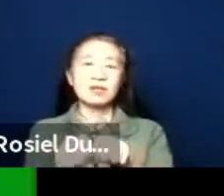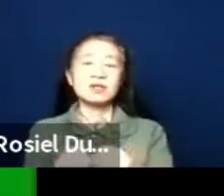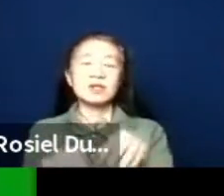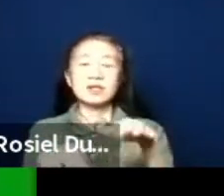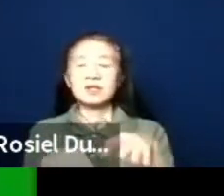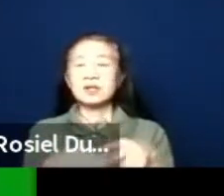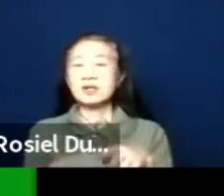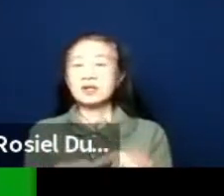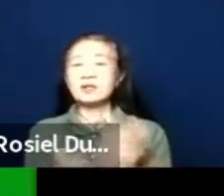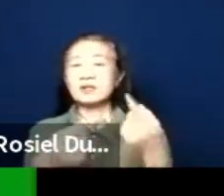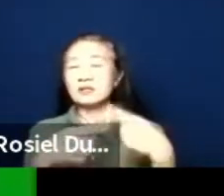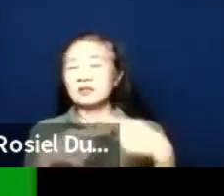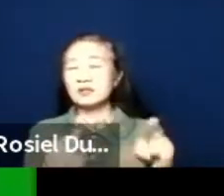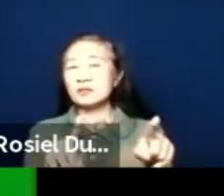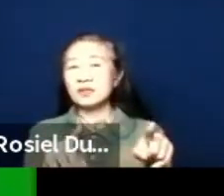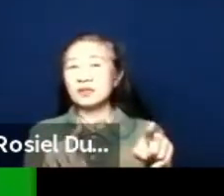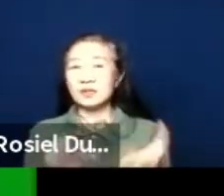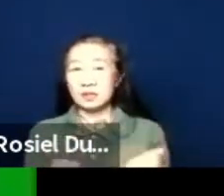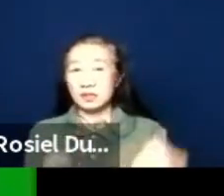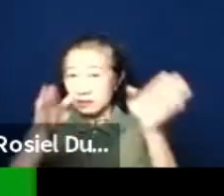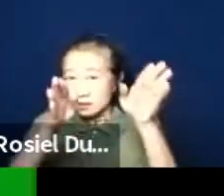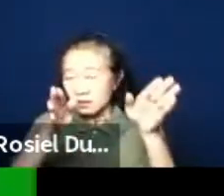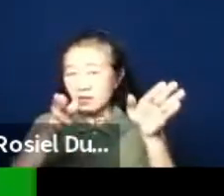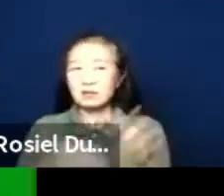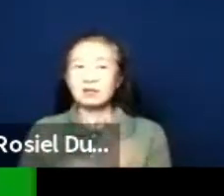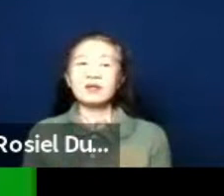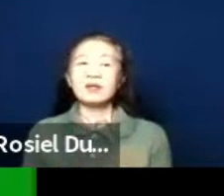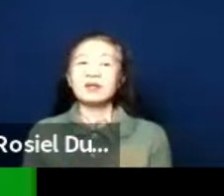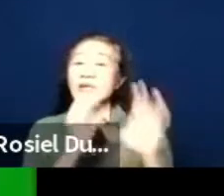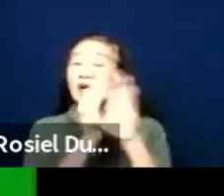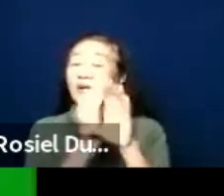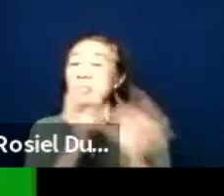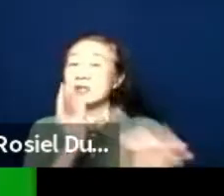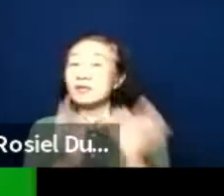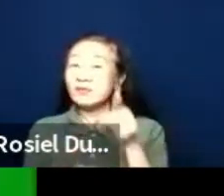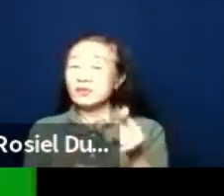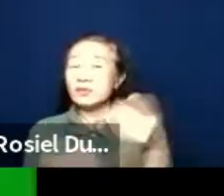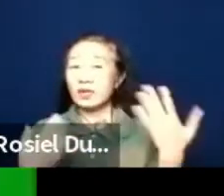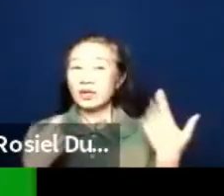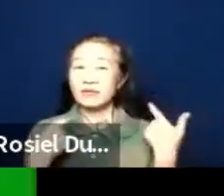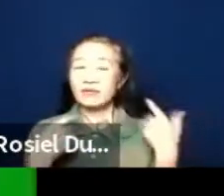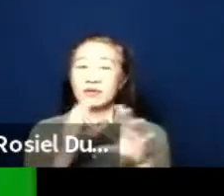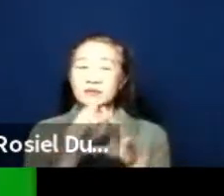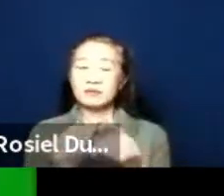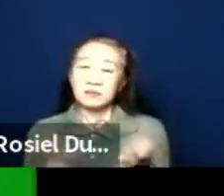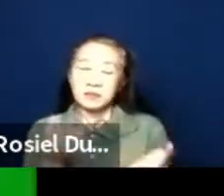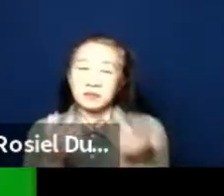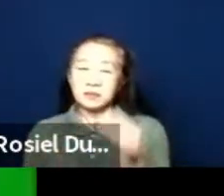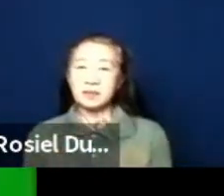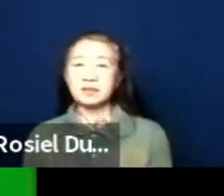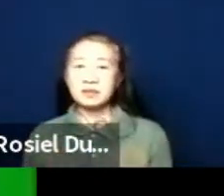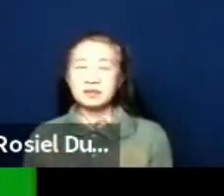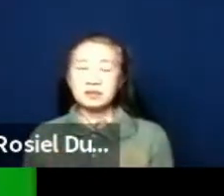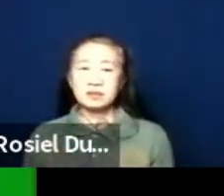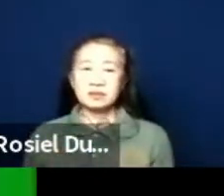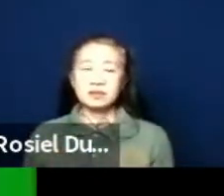grab and go case. Next, car. If you have car, but if you don't, maybe